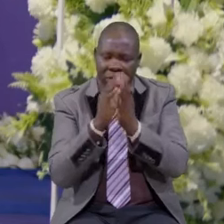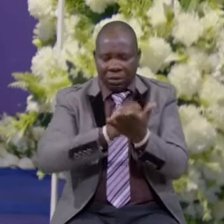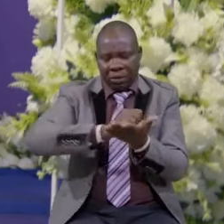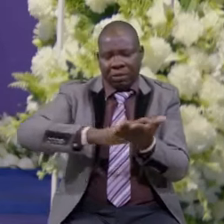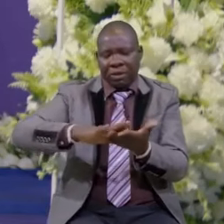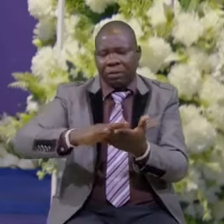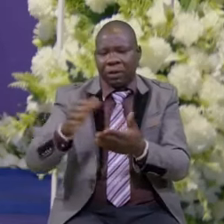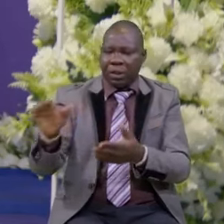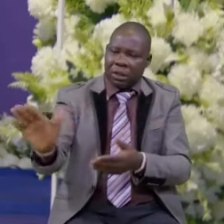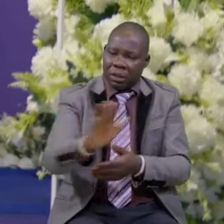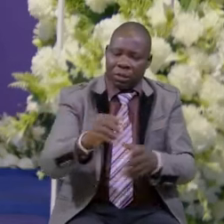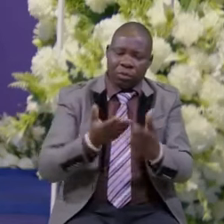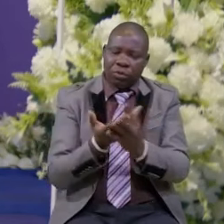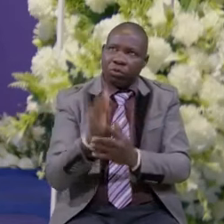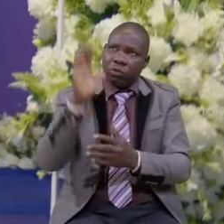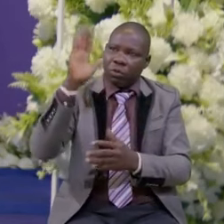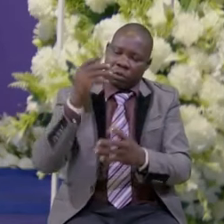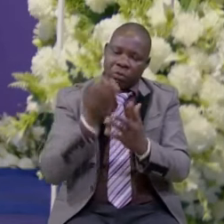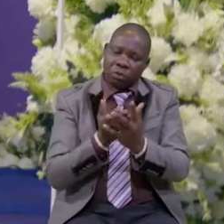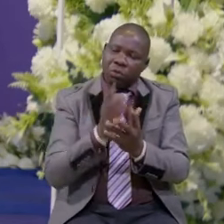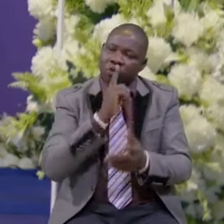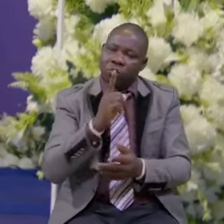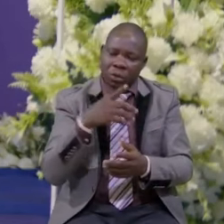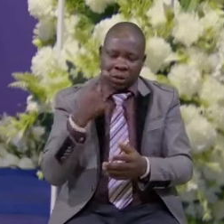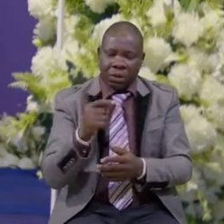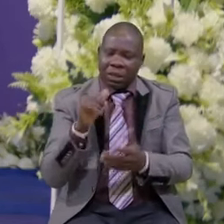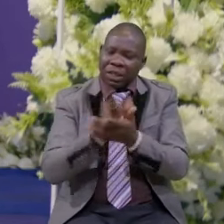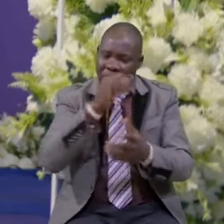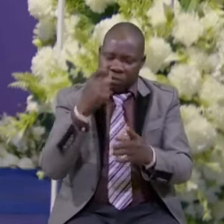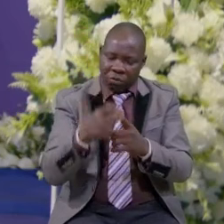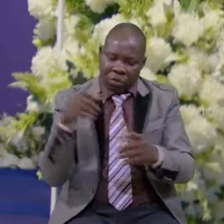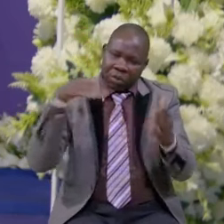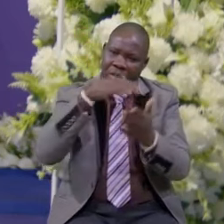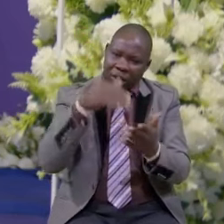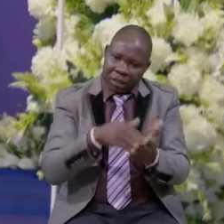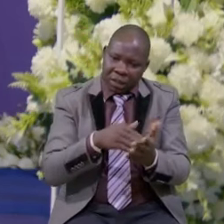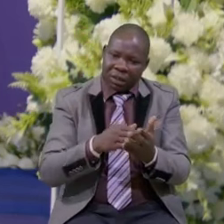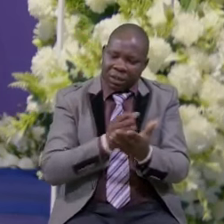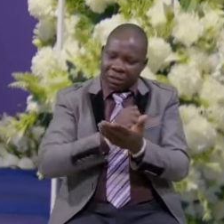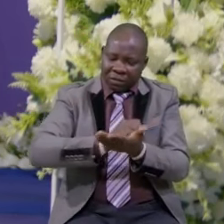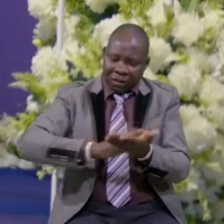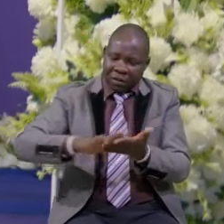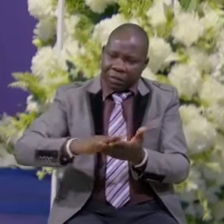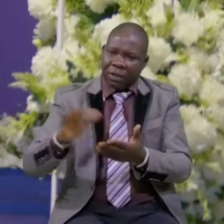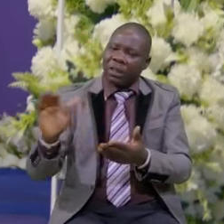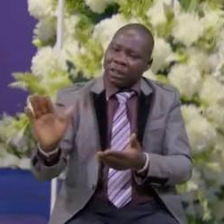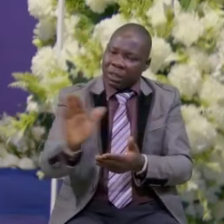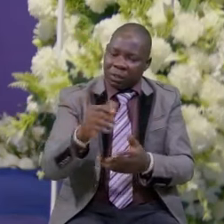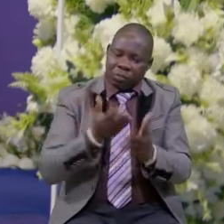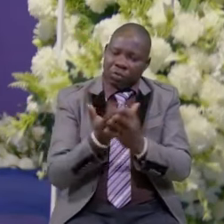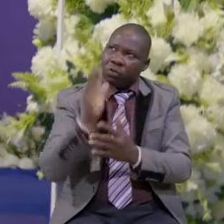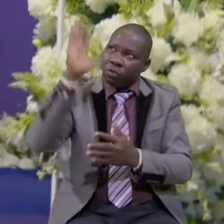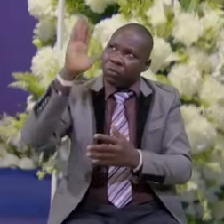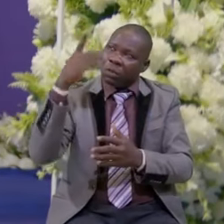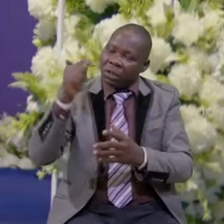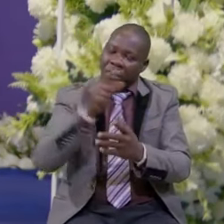through thy truth. That's the word again. Sanctify them through thy truth. Thy word is truth. And it says, follow peace